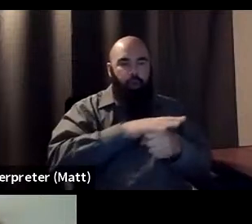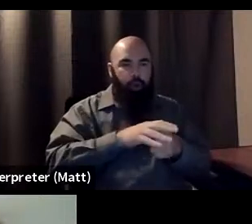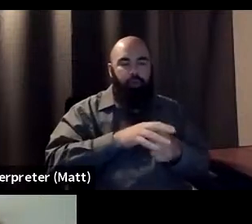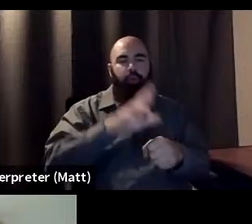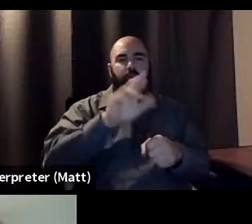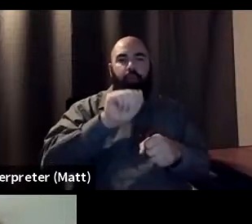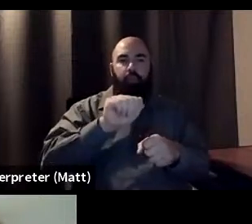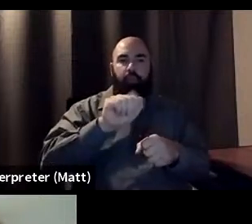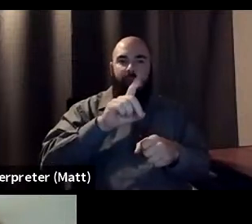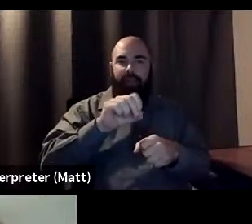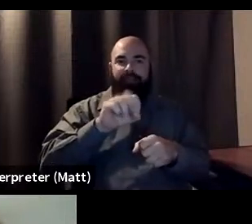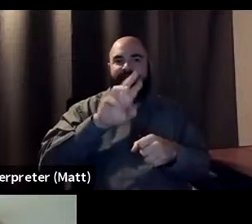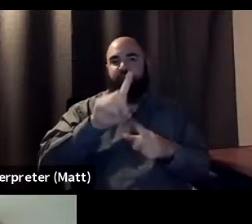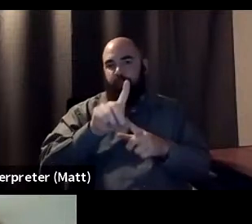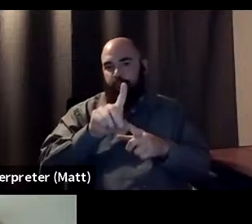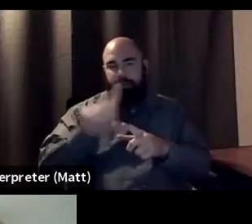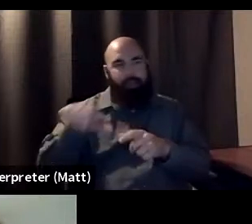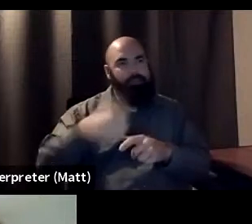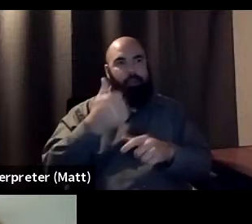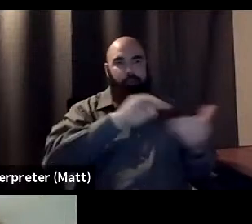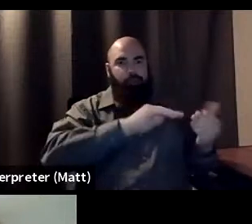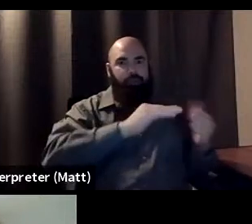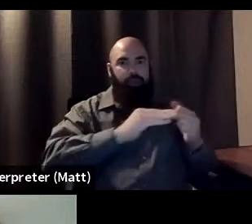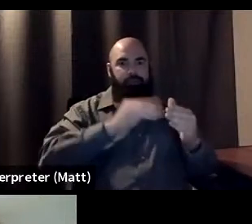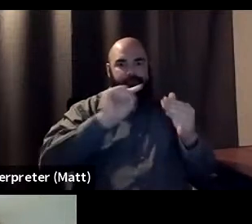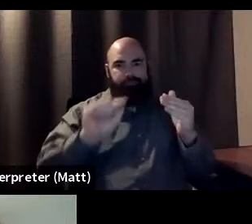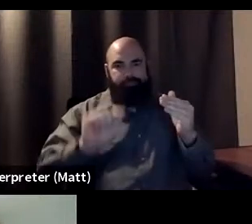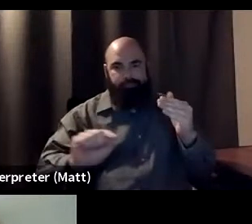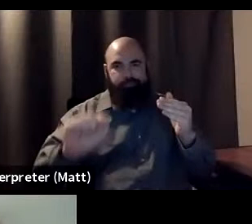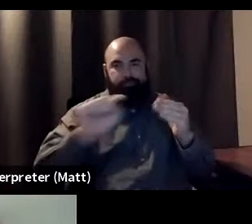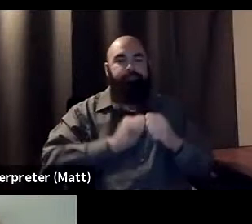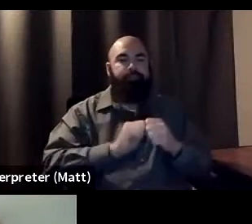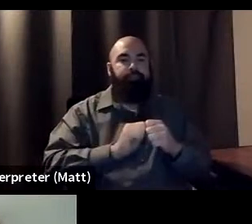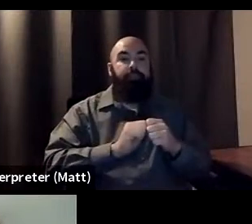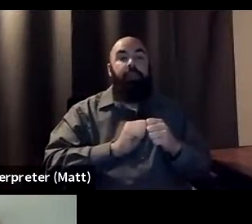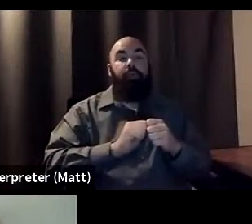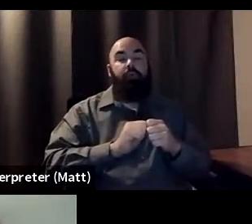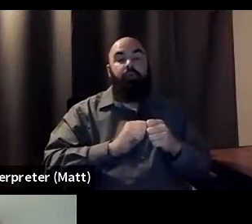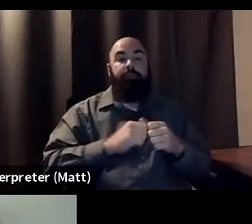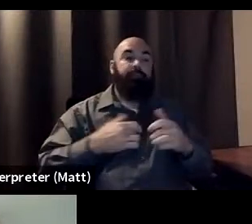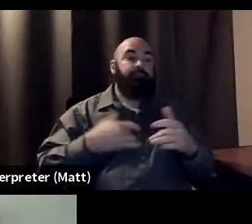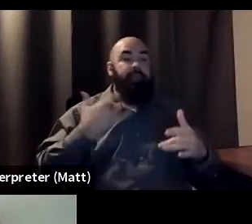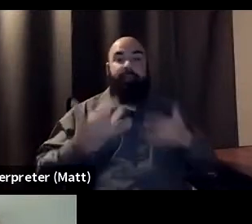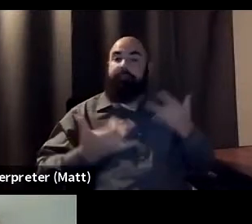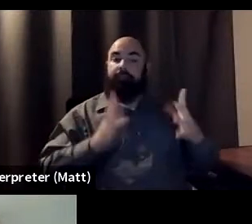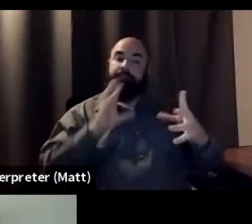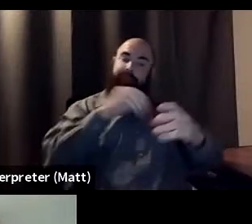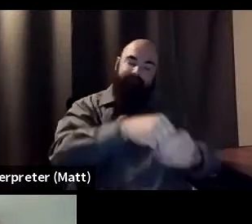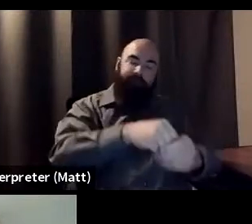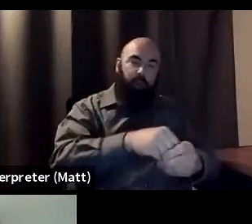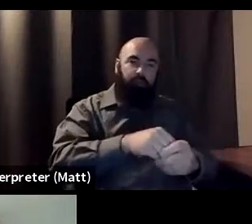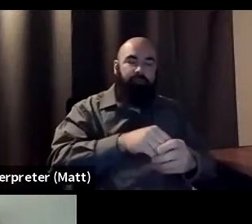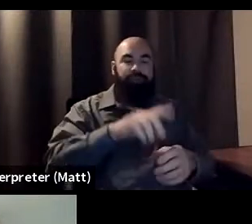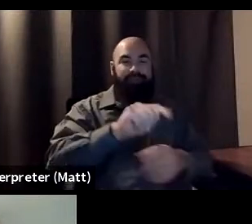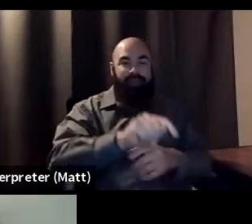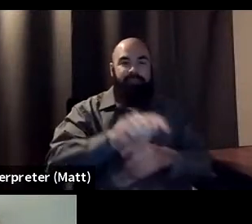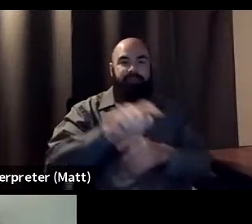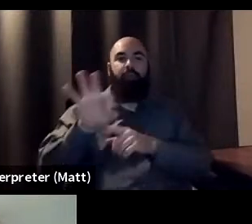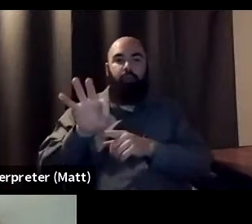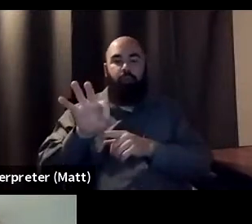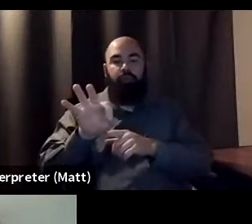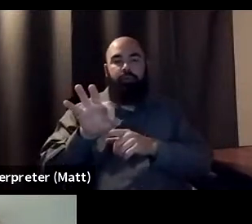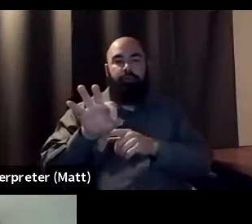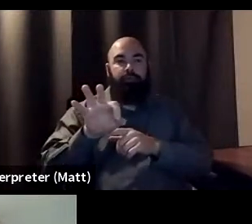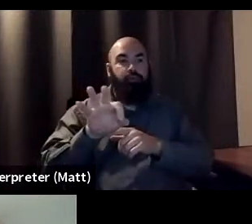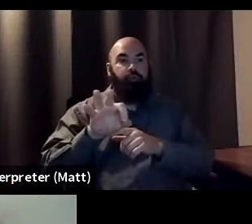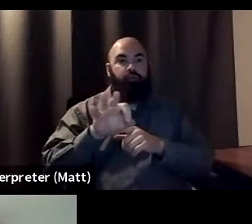Radford. We've been a happy partner in the task force. And we've been right there on the front